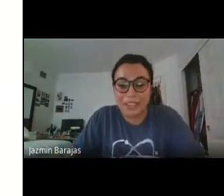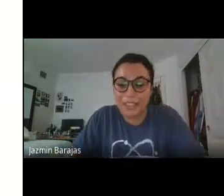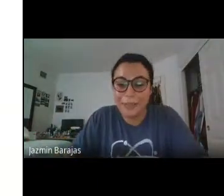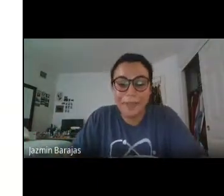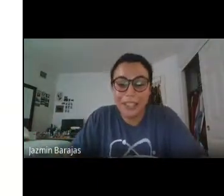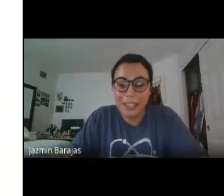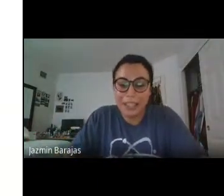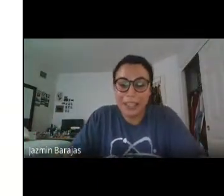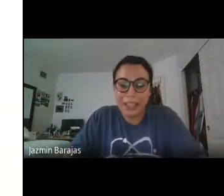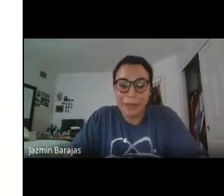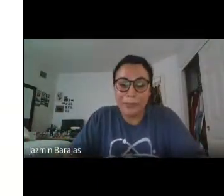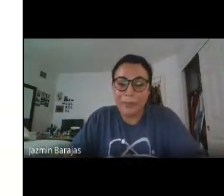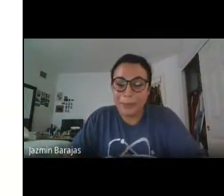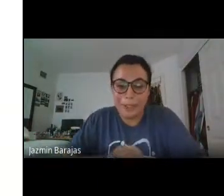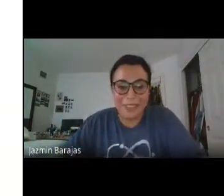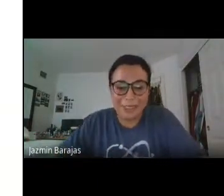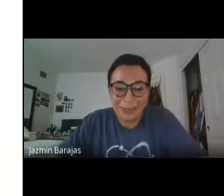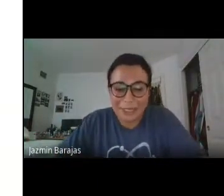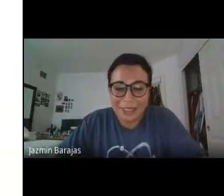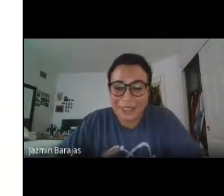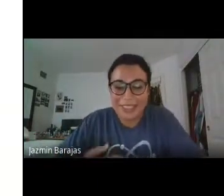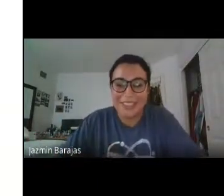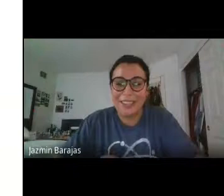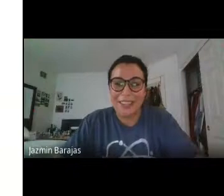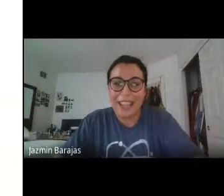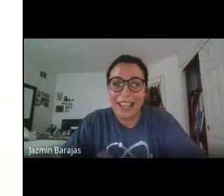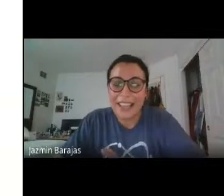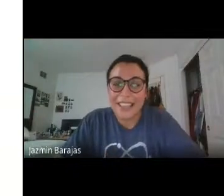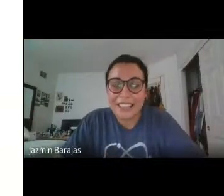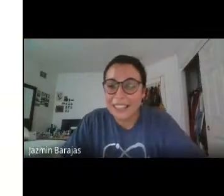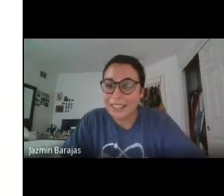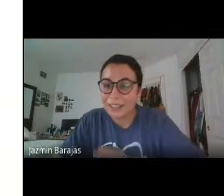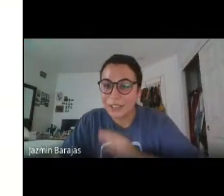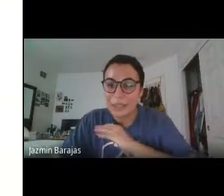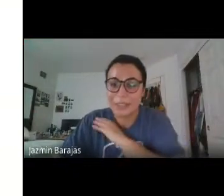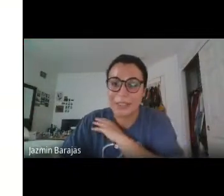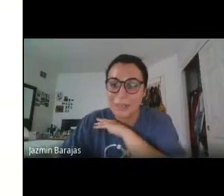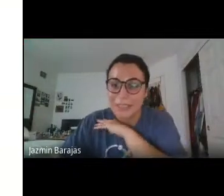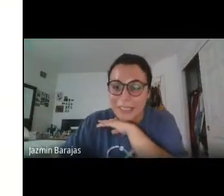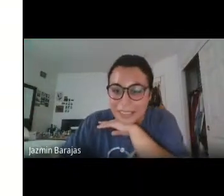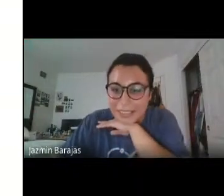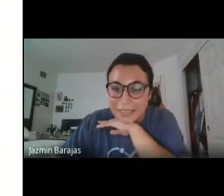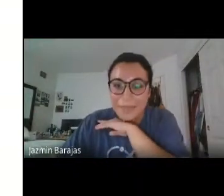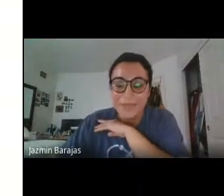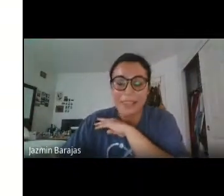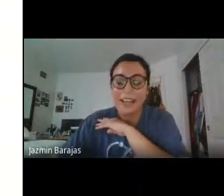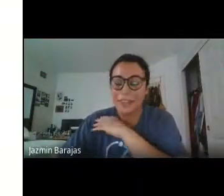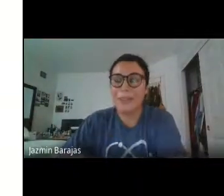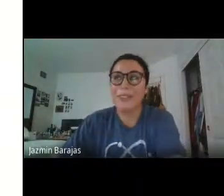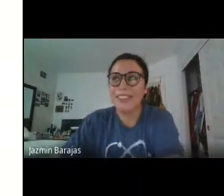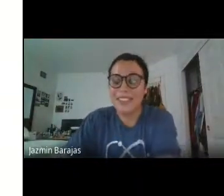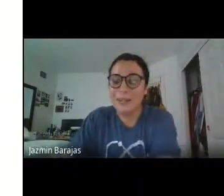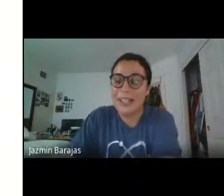share with others either. We already took the group picture, so thanks a lot for that. And thanks again so much for coming